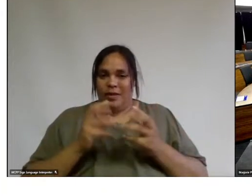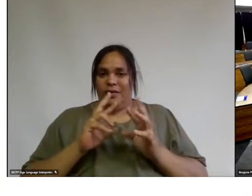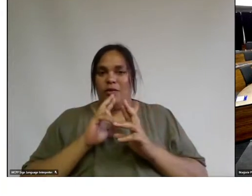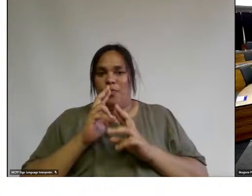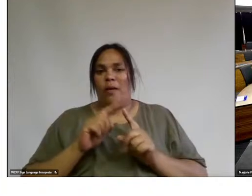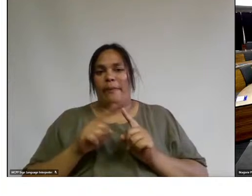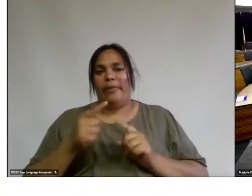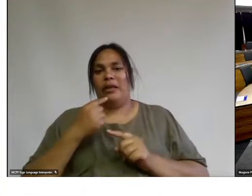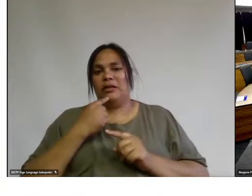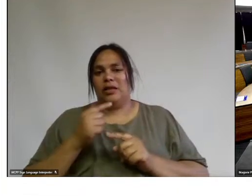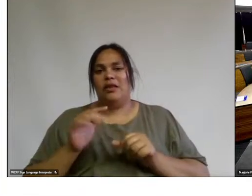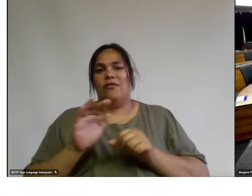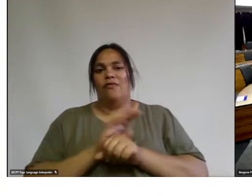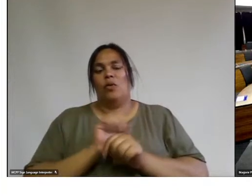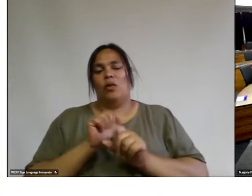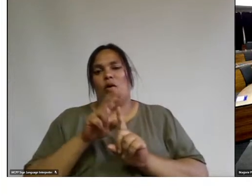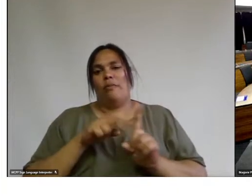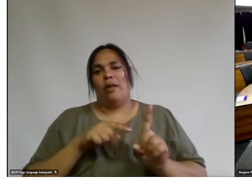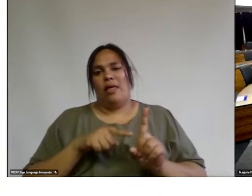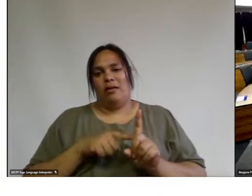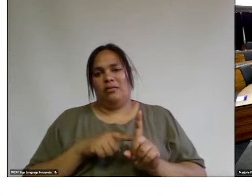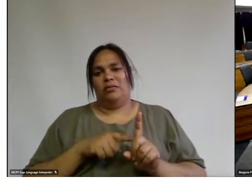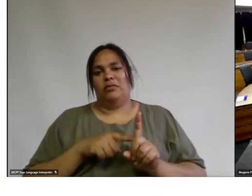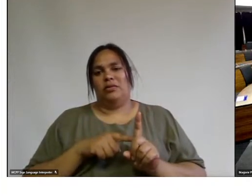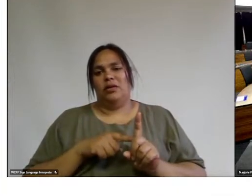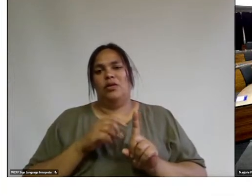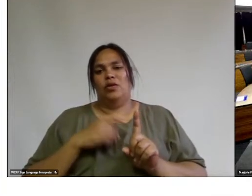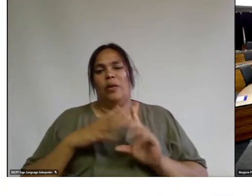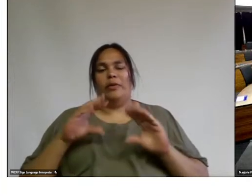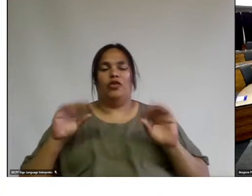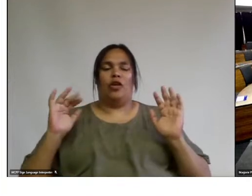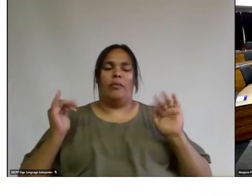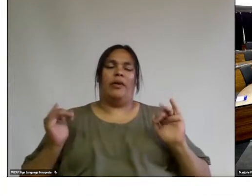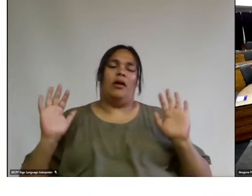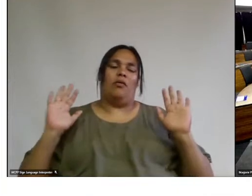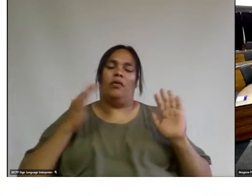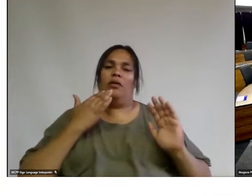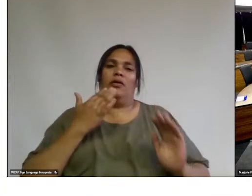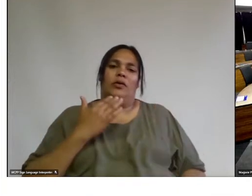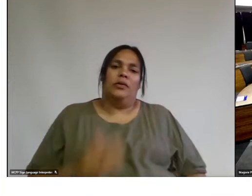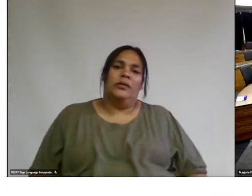it is fully compliant? I will stop there for now, Chair. Thank you.